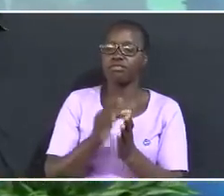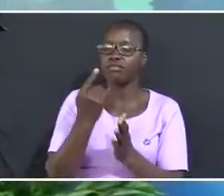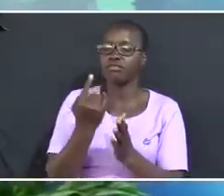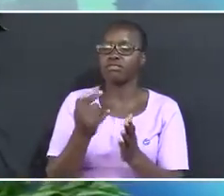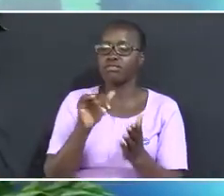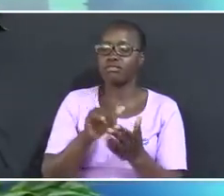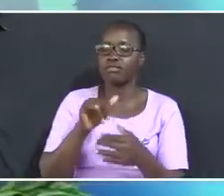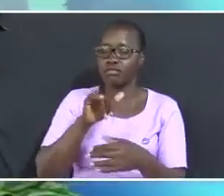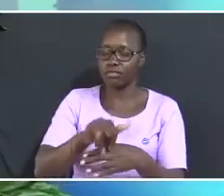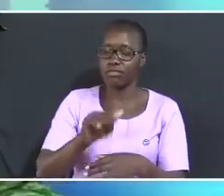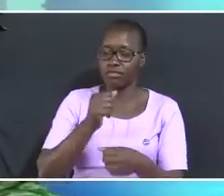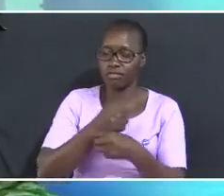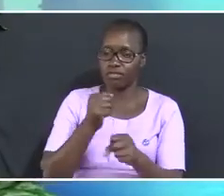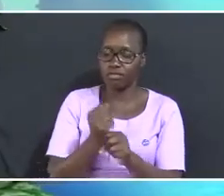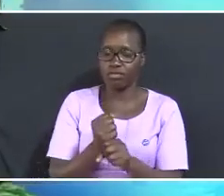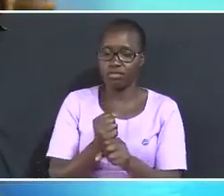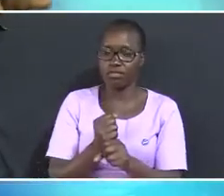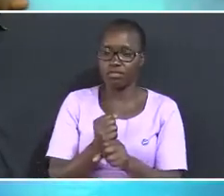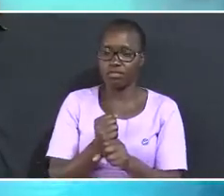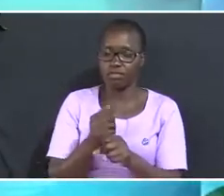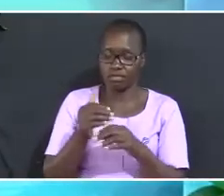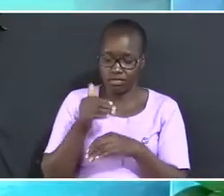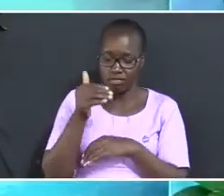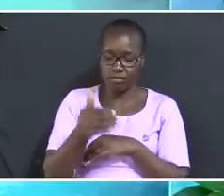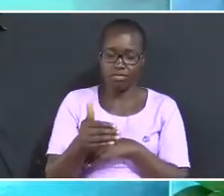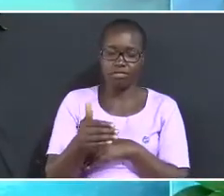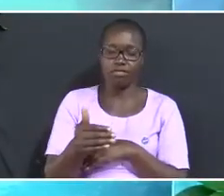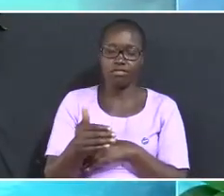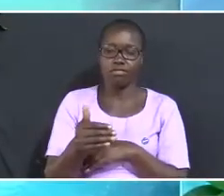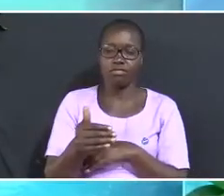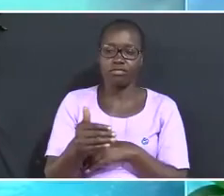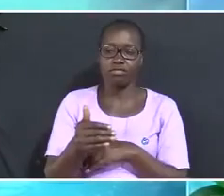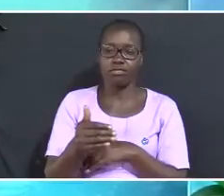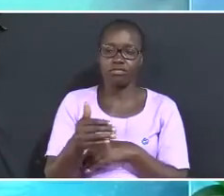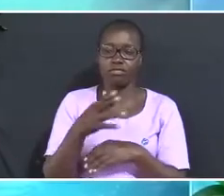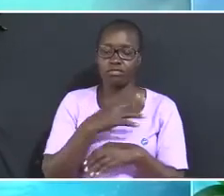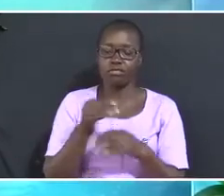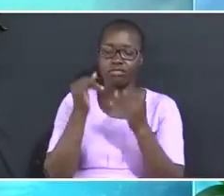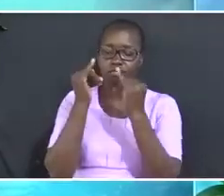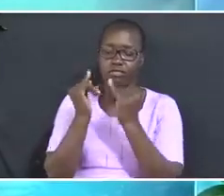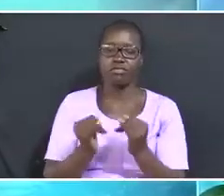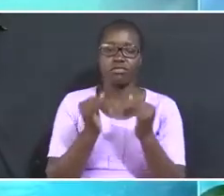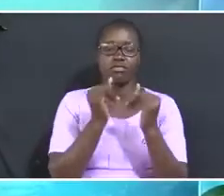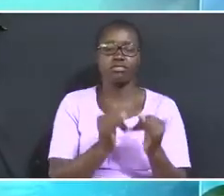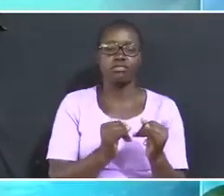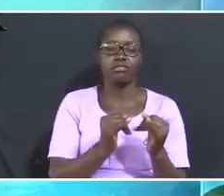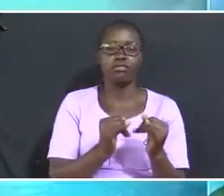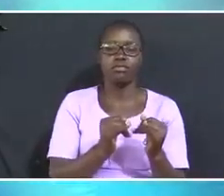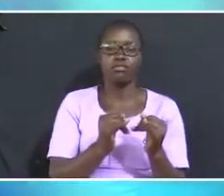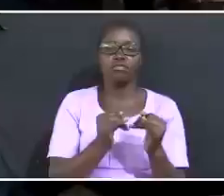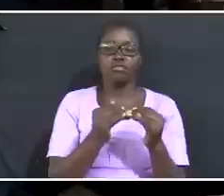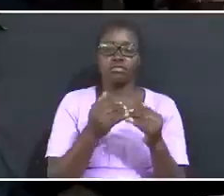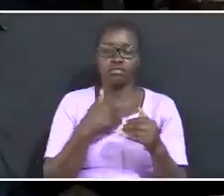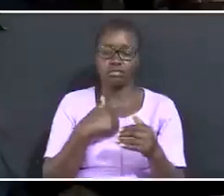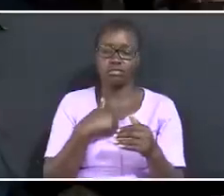informs the external. An individual has